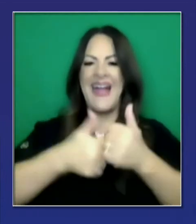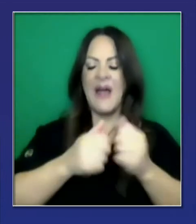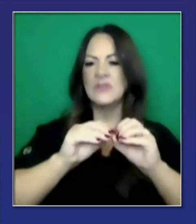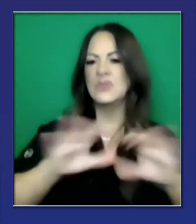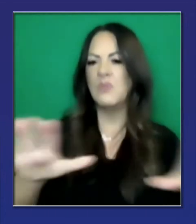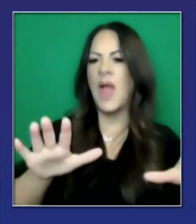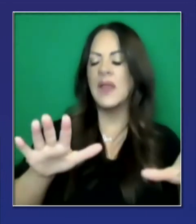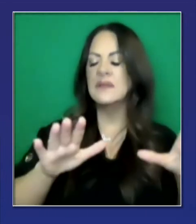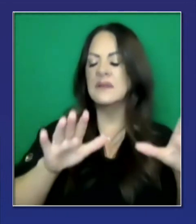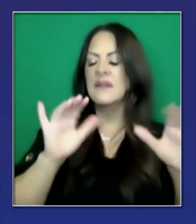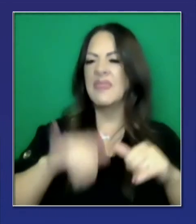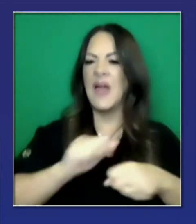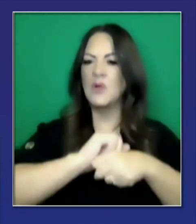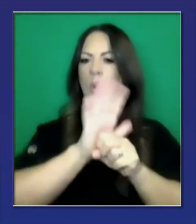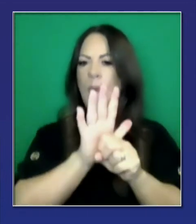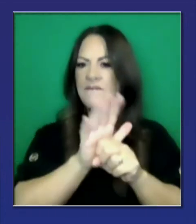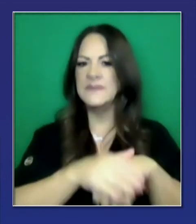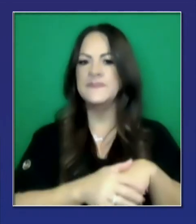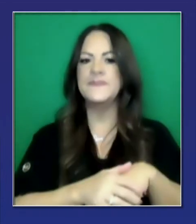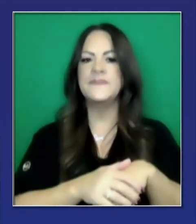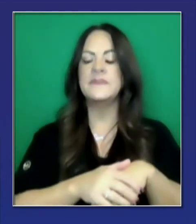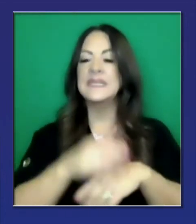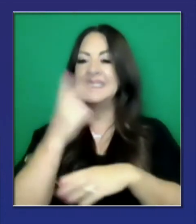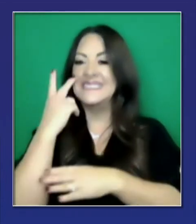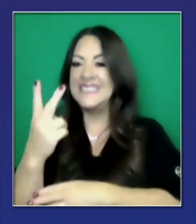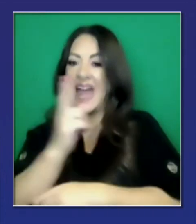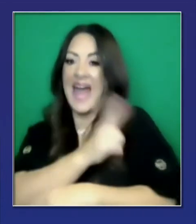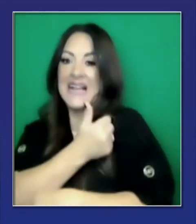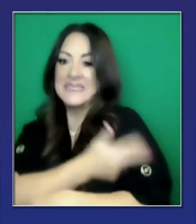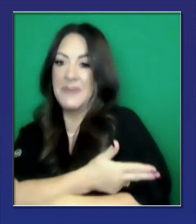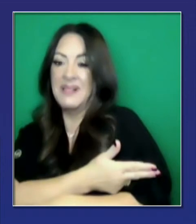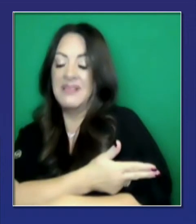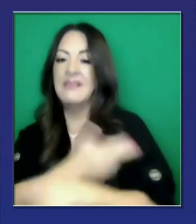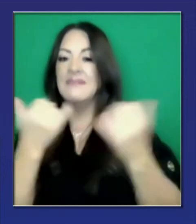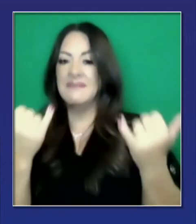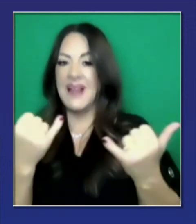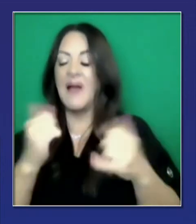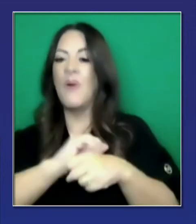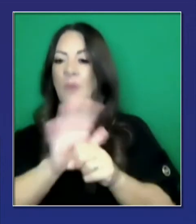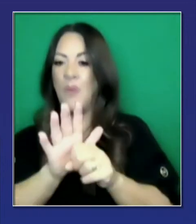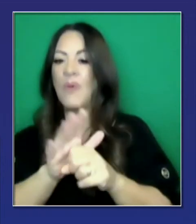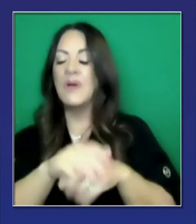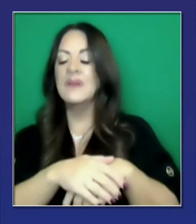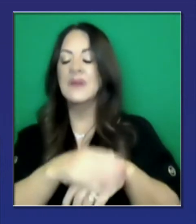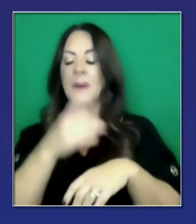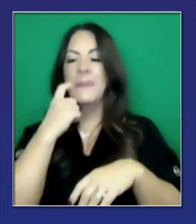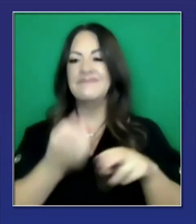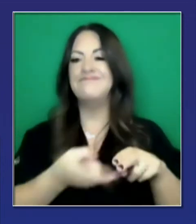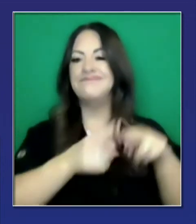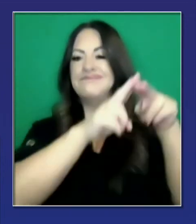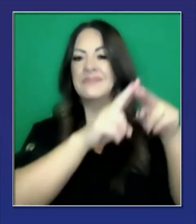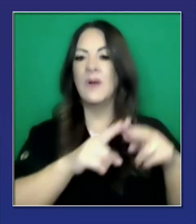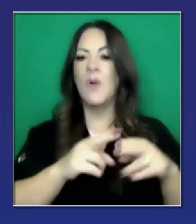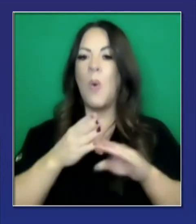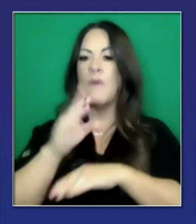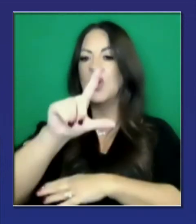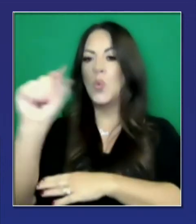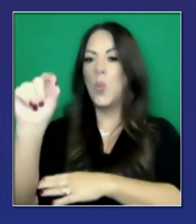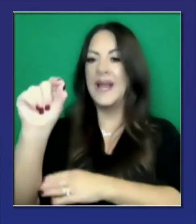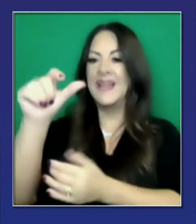of this disease. You can see the spread into the hospitals now. We're experiencing just shy of 20,000 patients that have